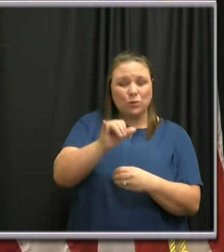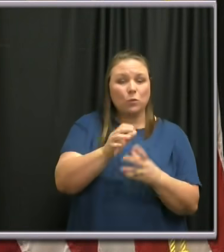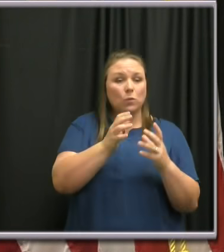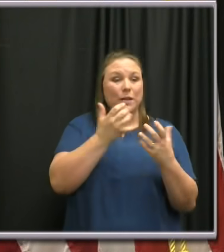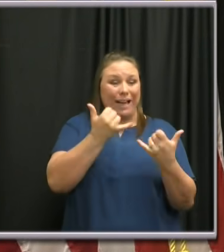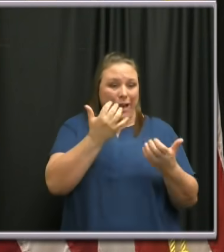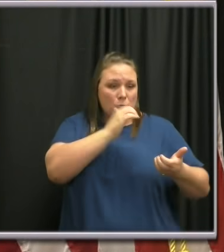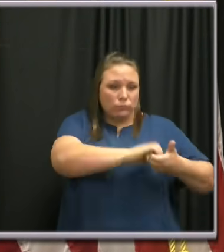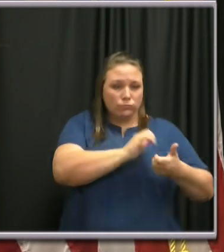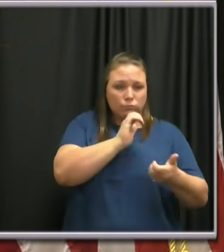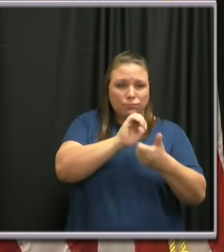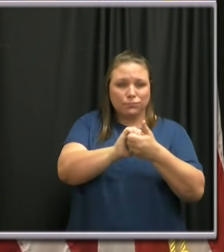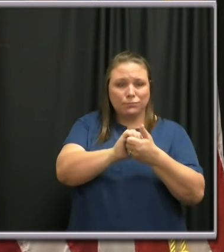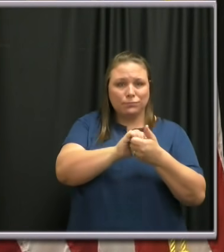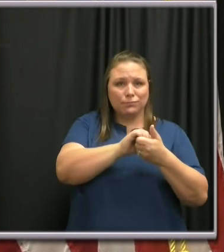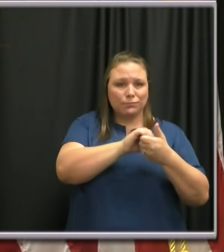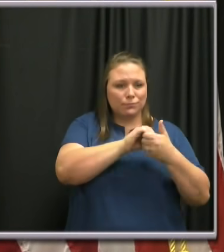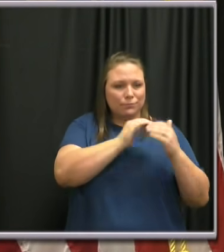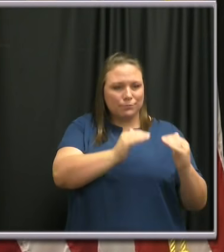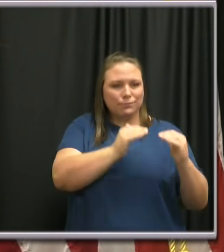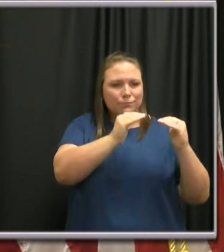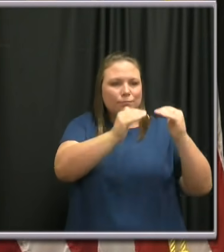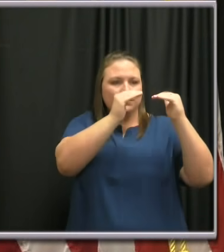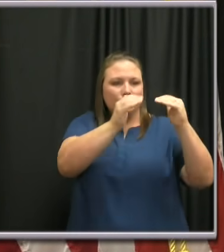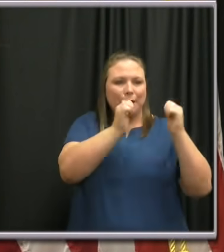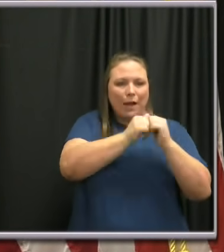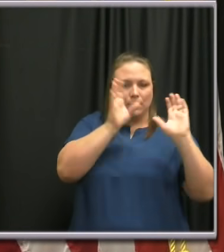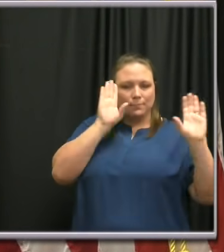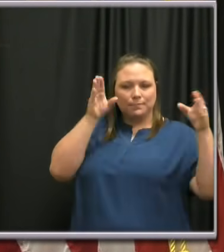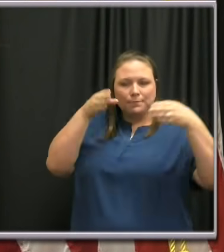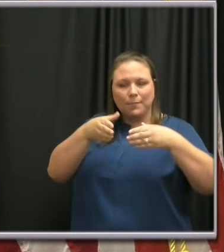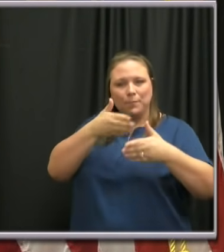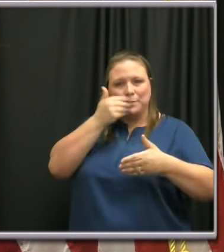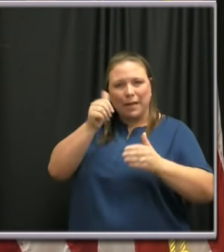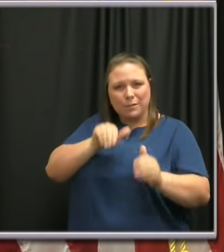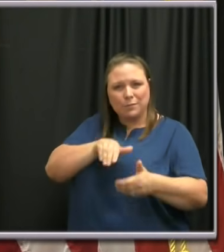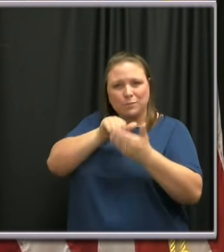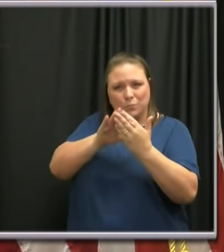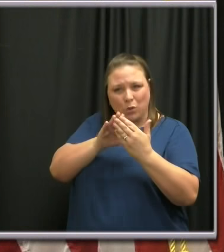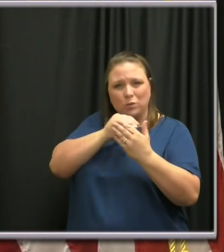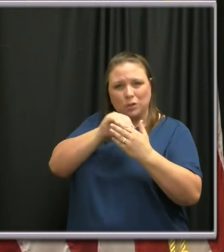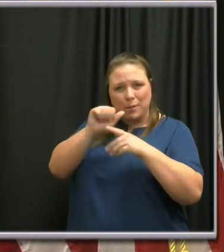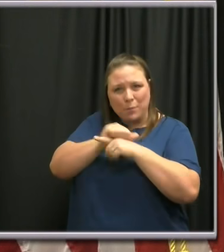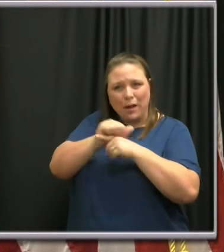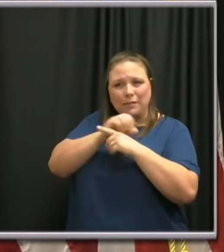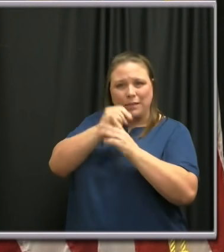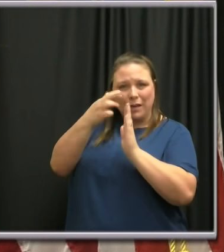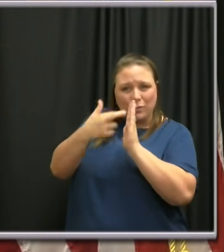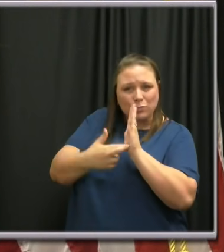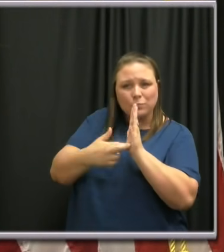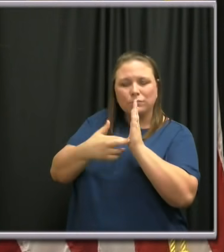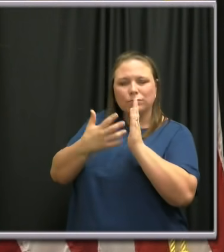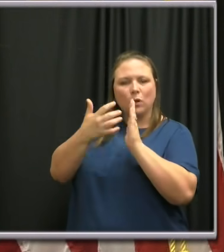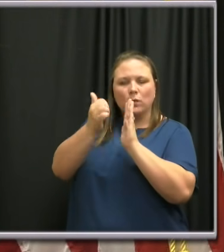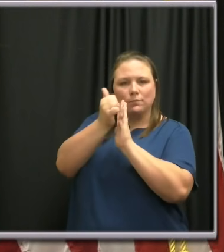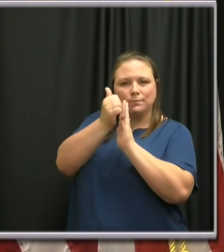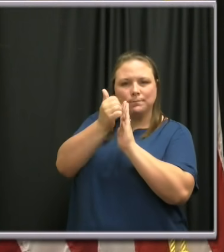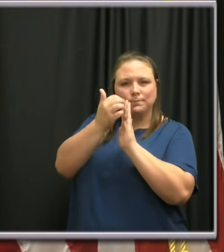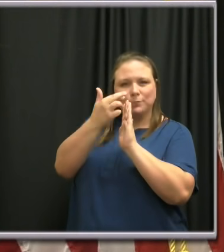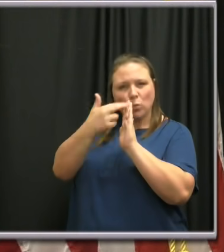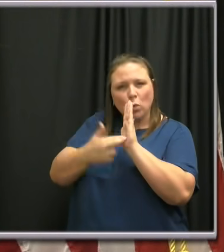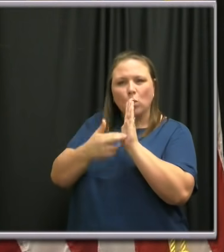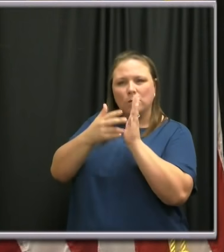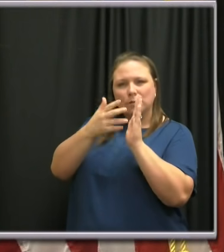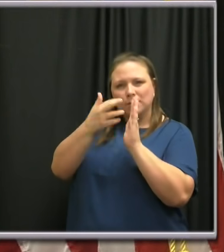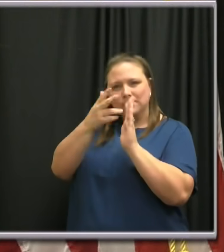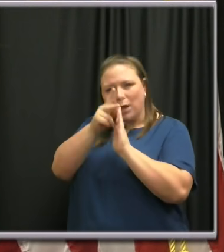Together, our multilateral partnership has homed in on the best practices and processes to ensure that our response team can best support these